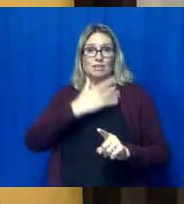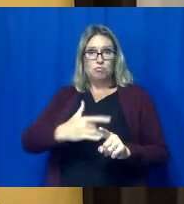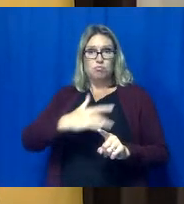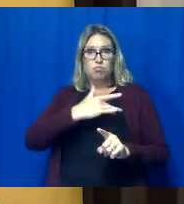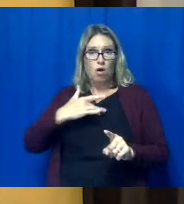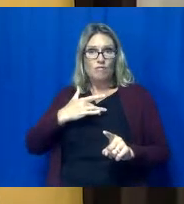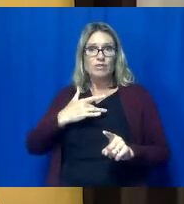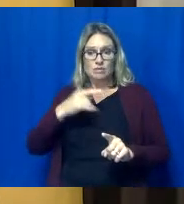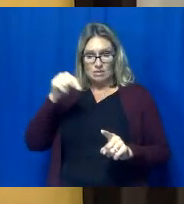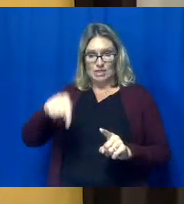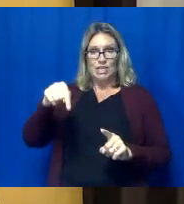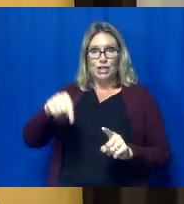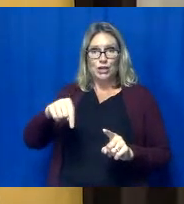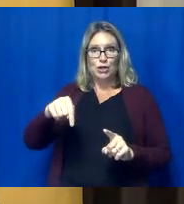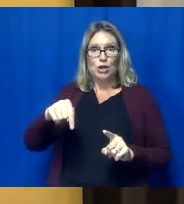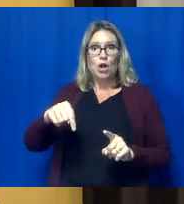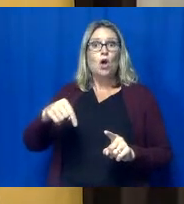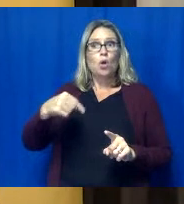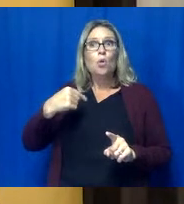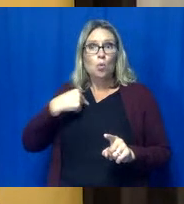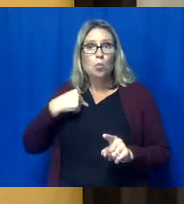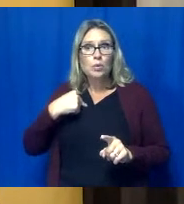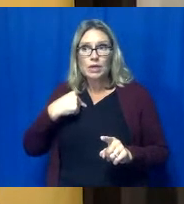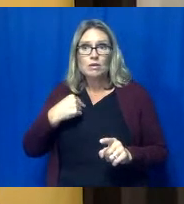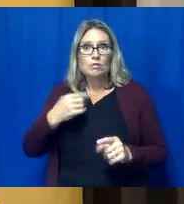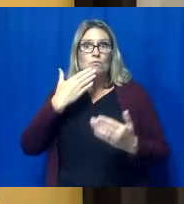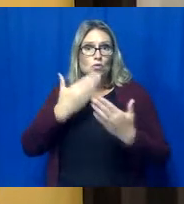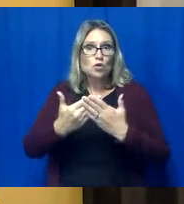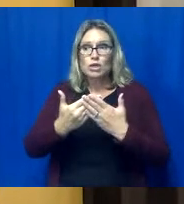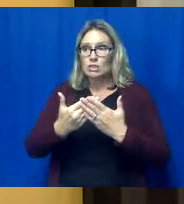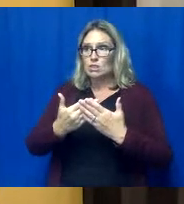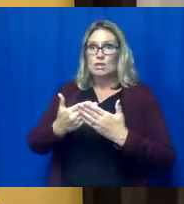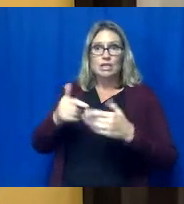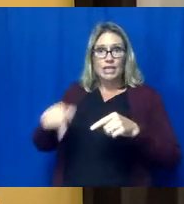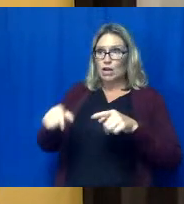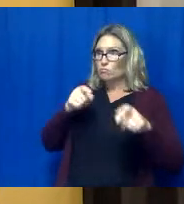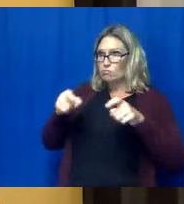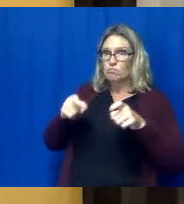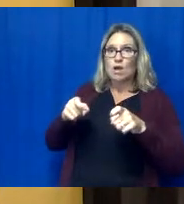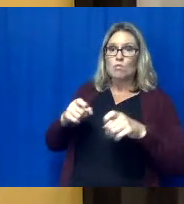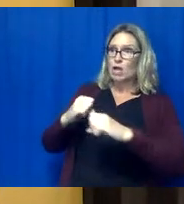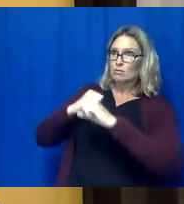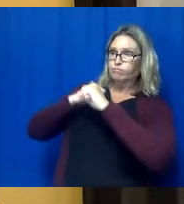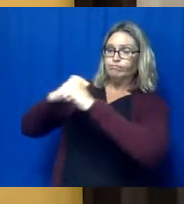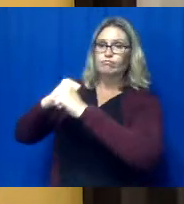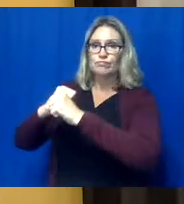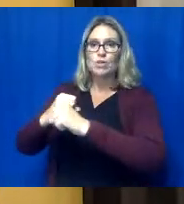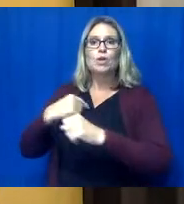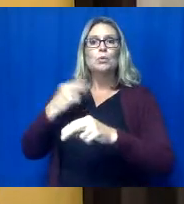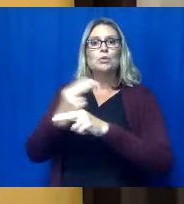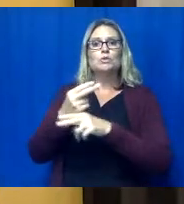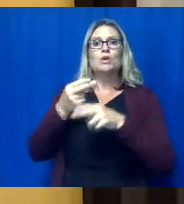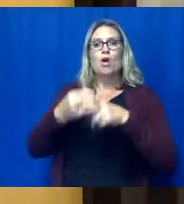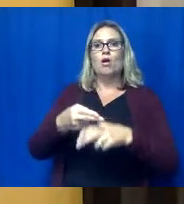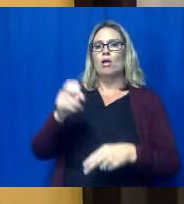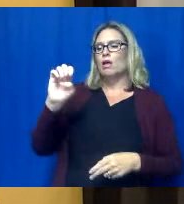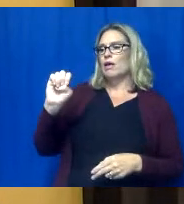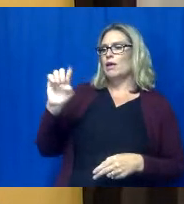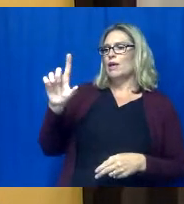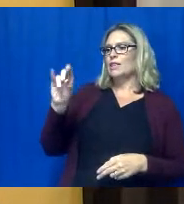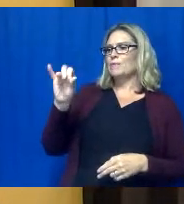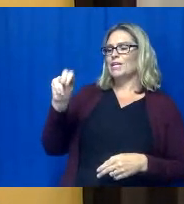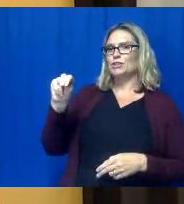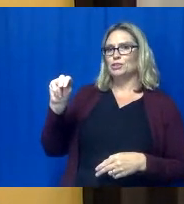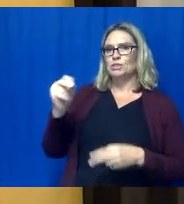aggressive approaches to COVID anywhere in the world. We've used what's called an elimination strategy. And because we